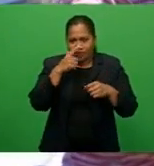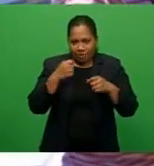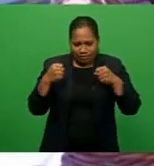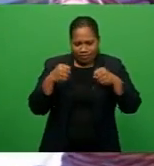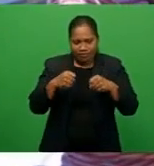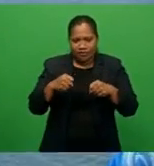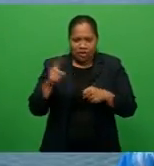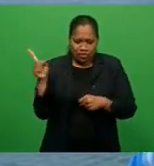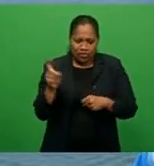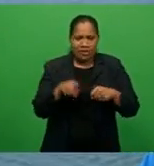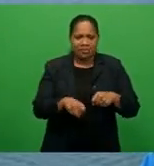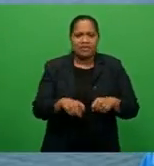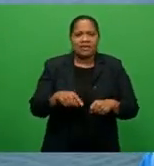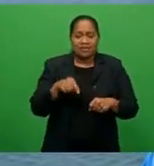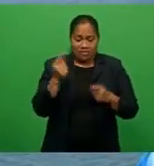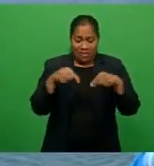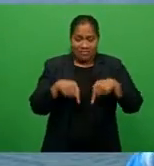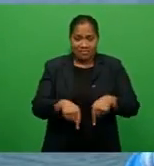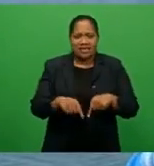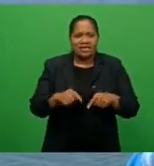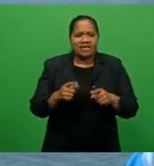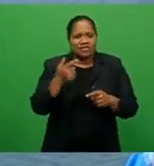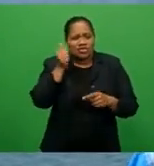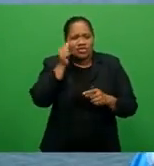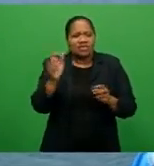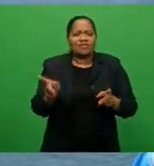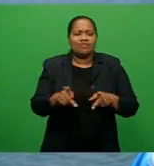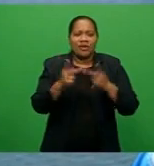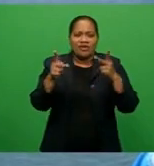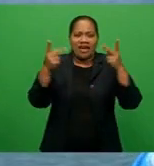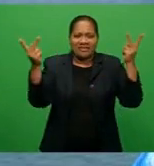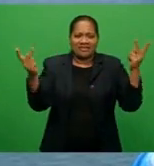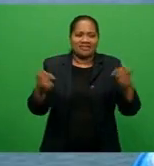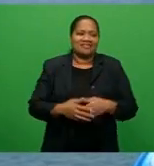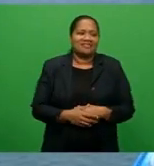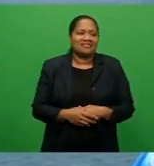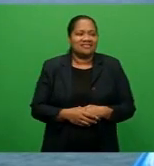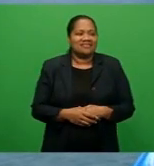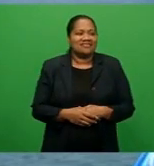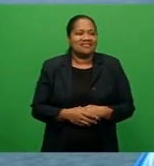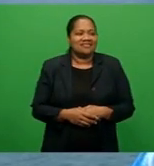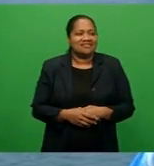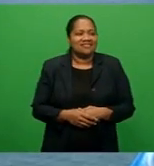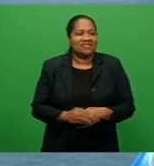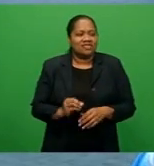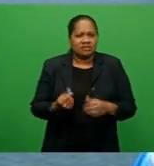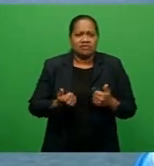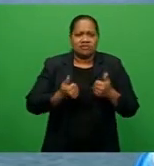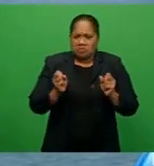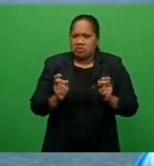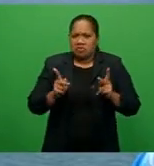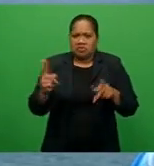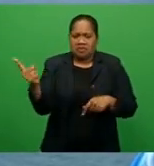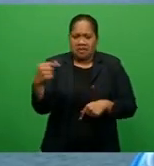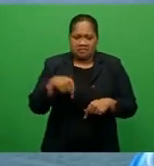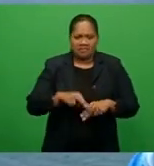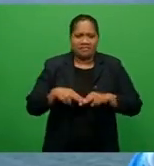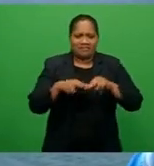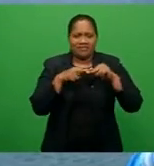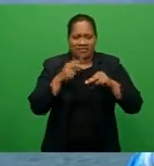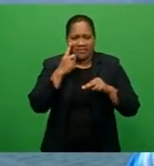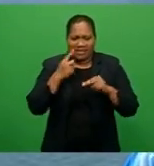paradise. It's been wonderful to have had the opportunity to come to a place like Fiji where they did such a great job